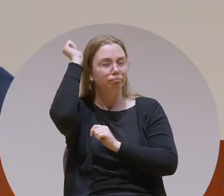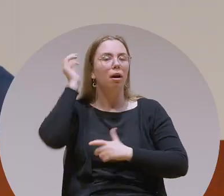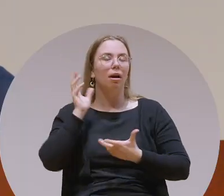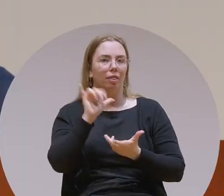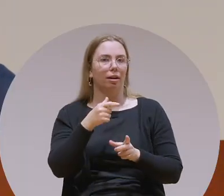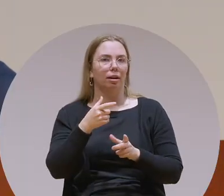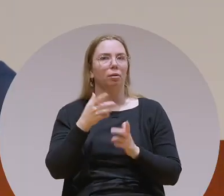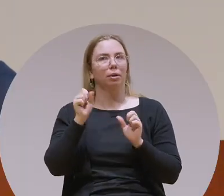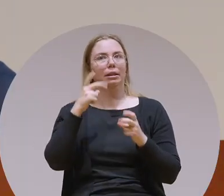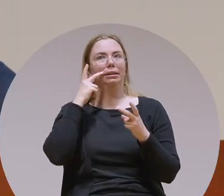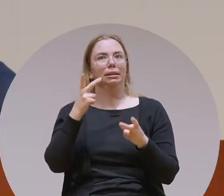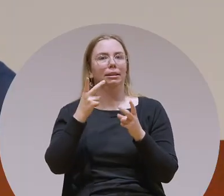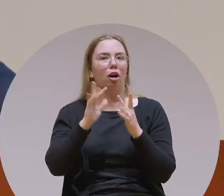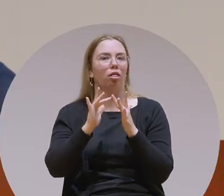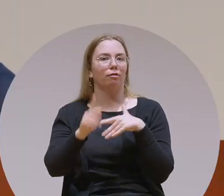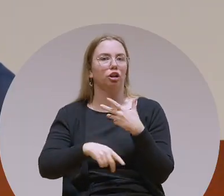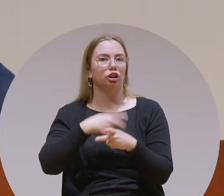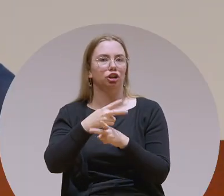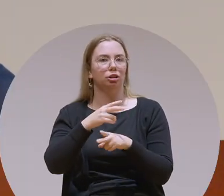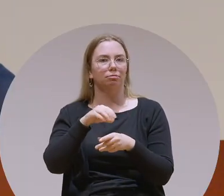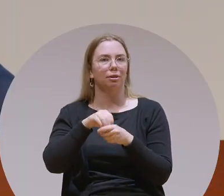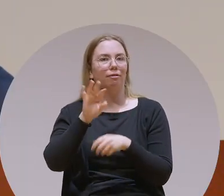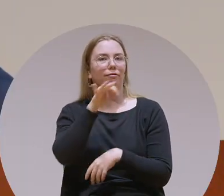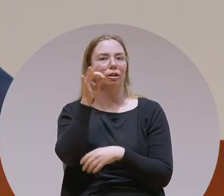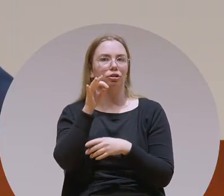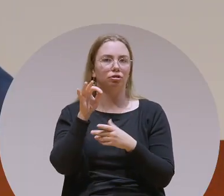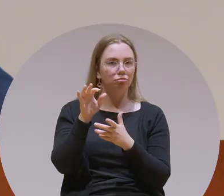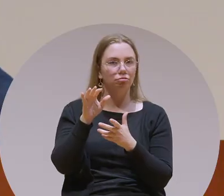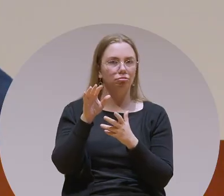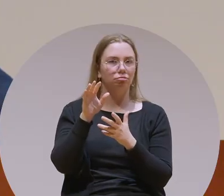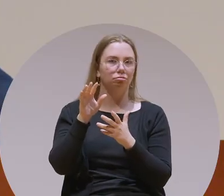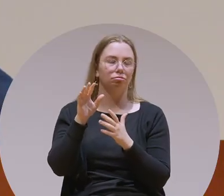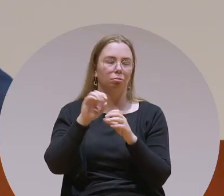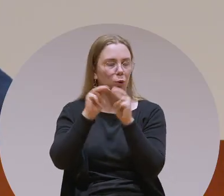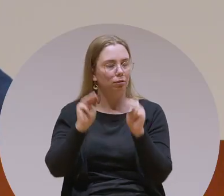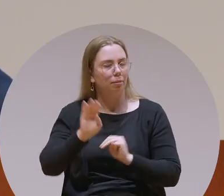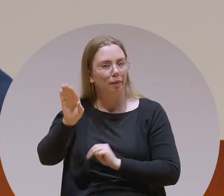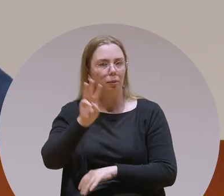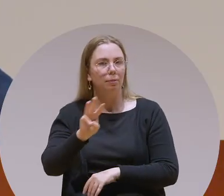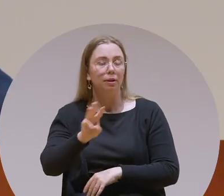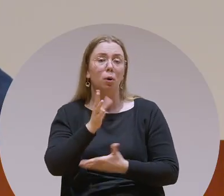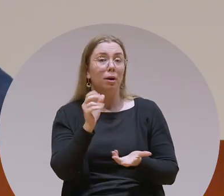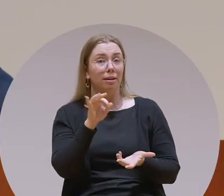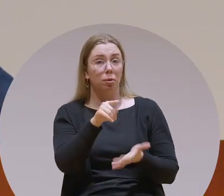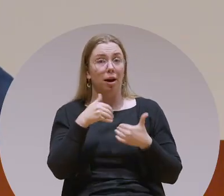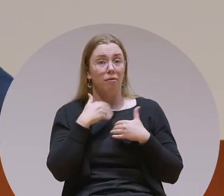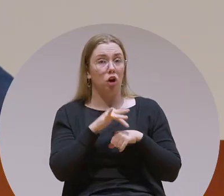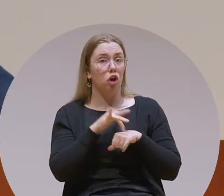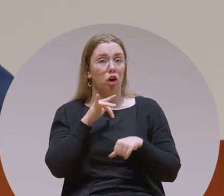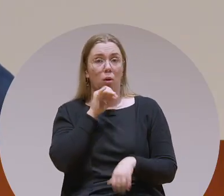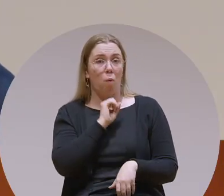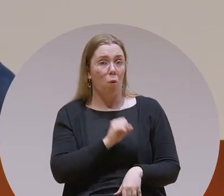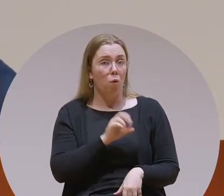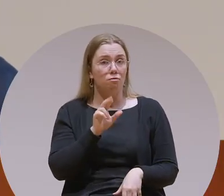their website. So what I always say is if you have an early or rare catalog, then